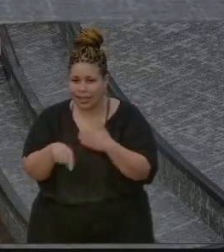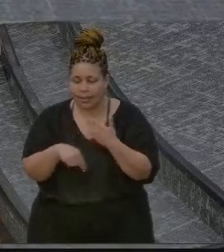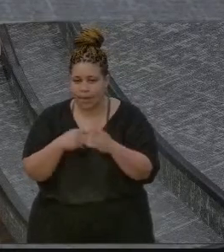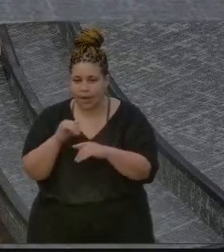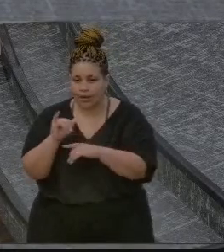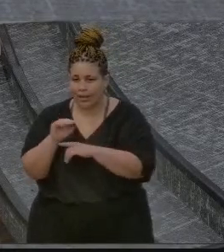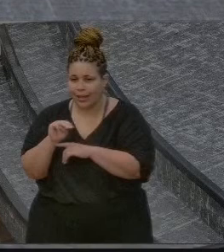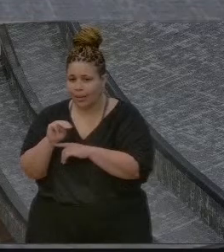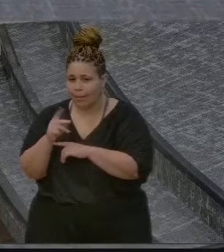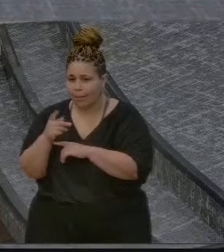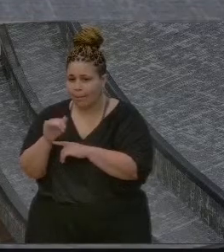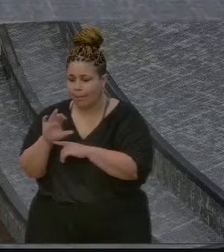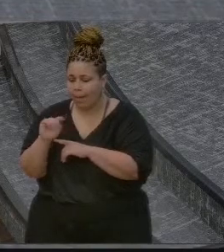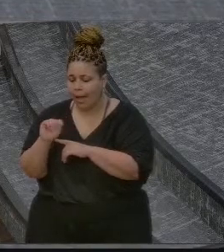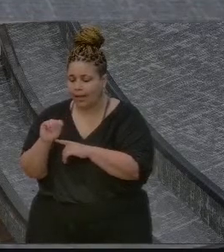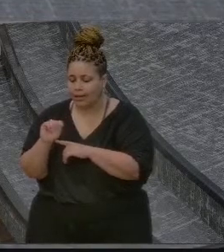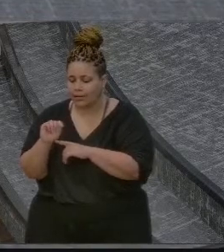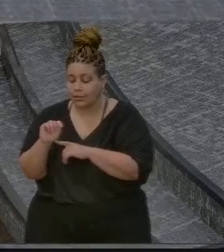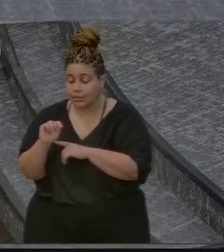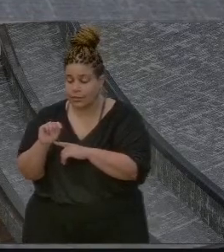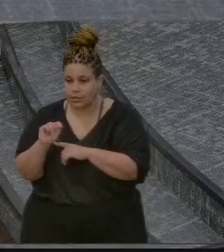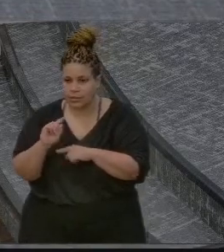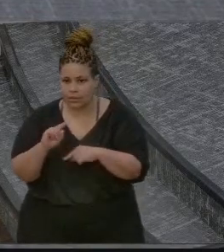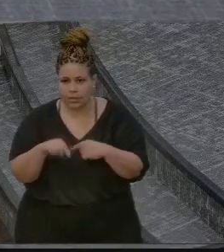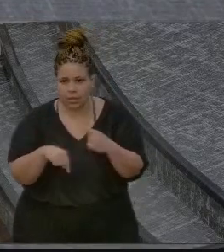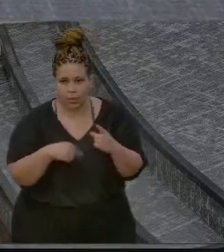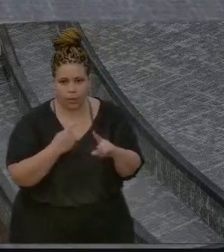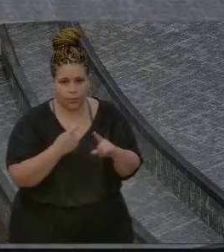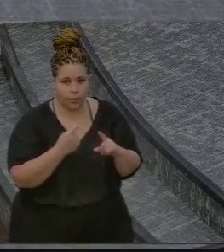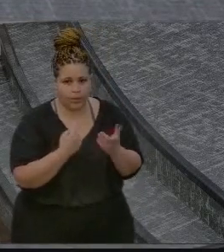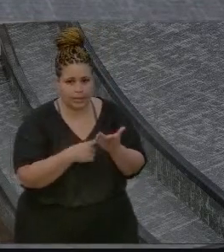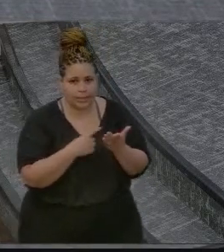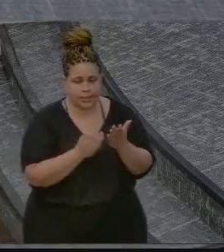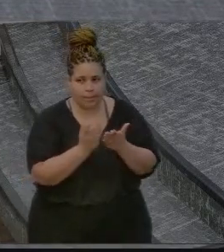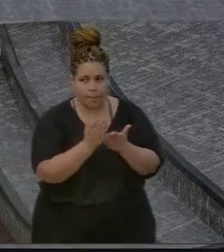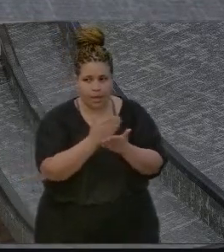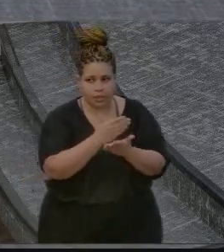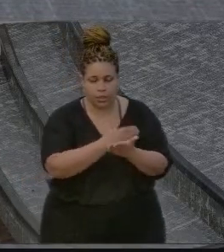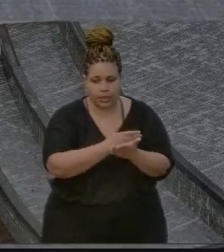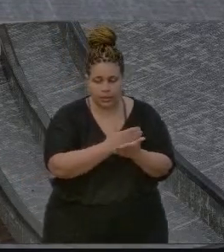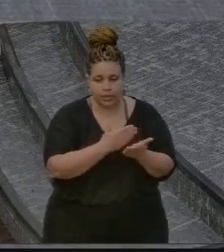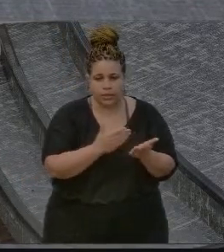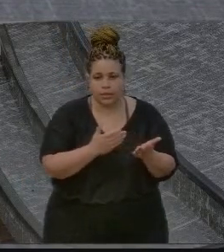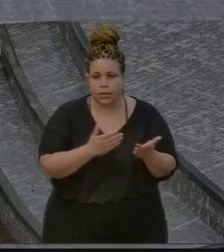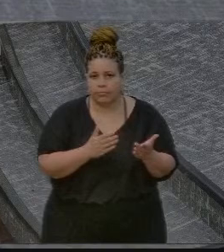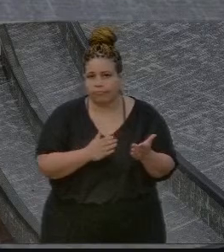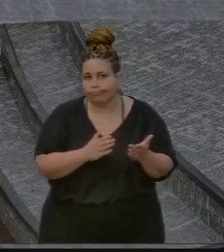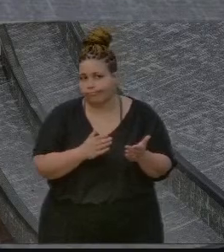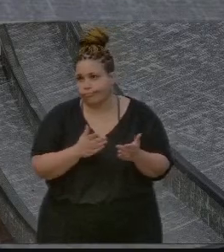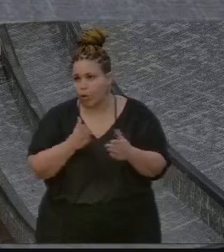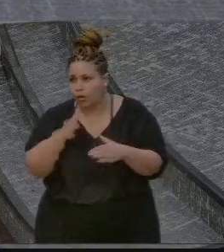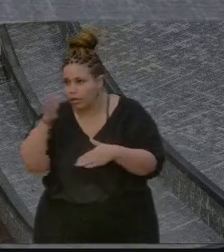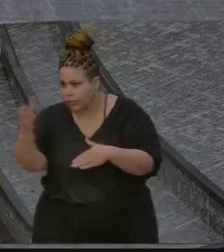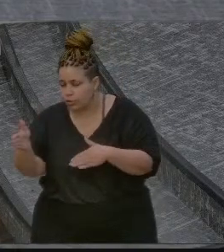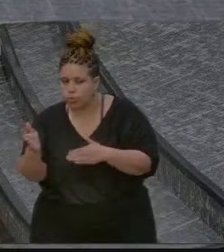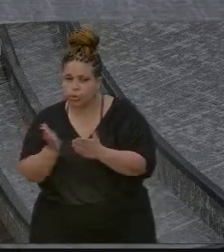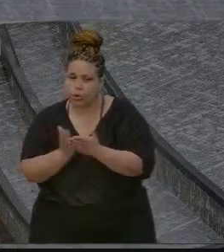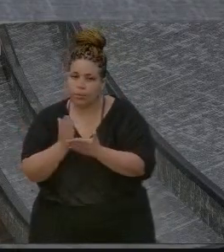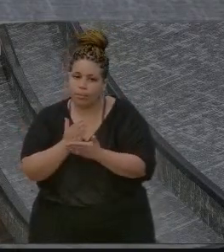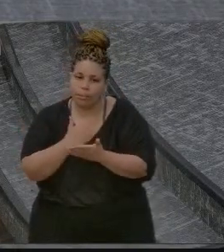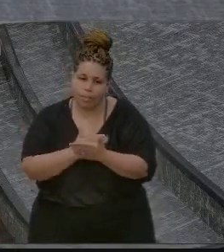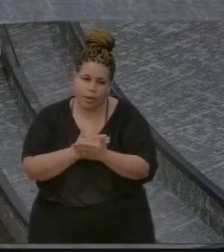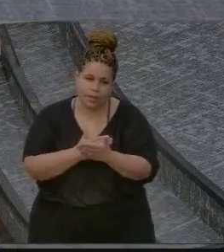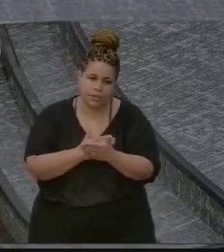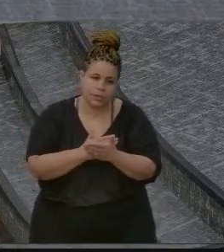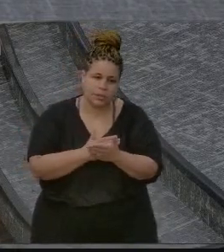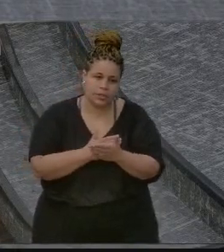that when we go into budgeting, like when we go into future budgets, we know what has worked in the